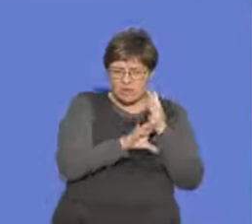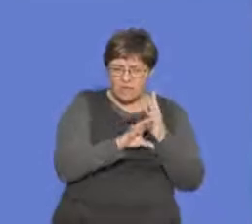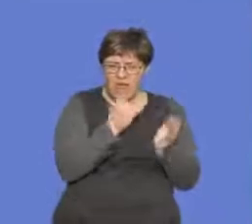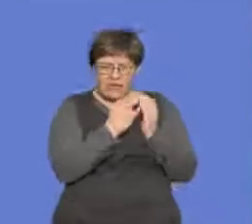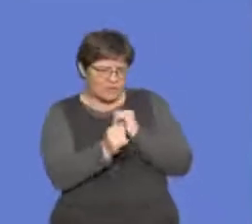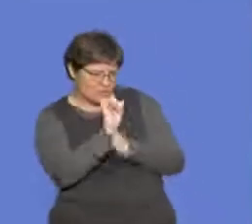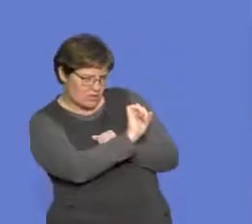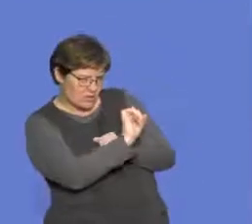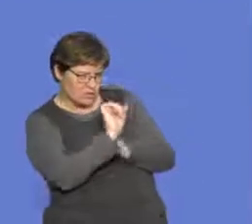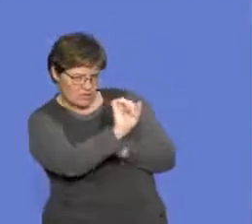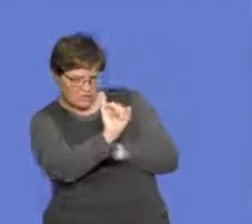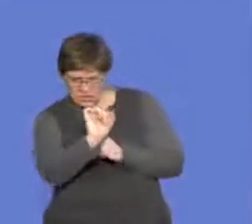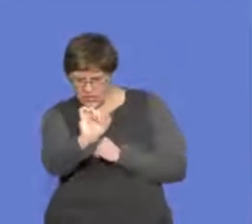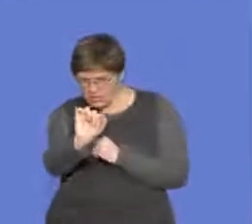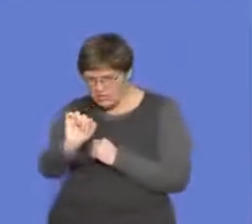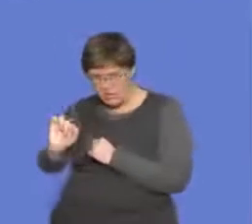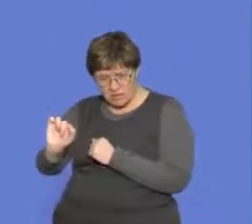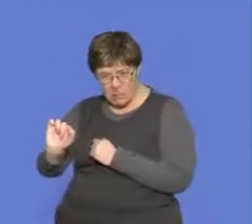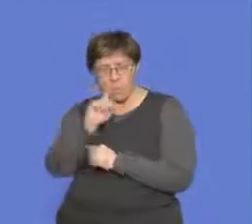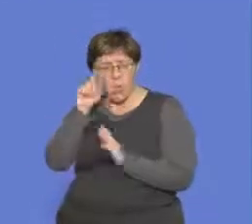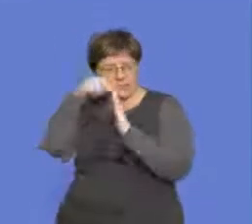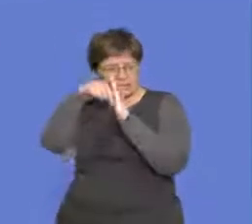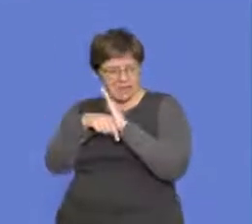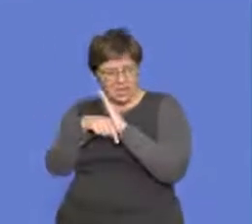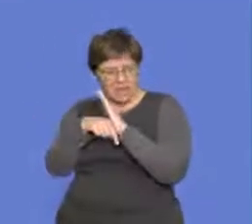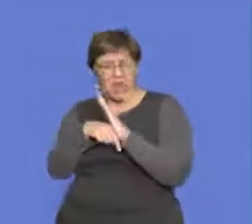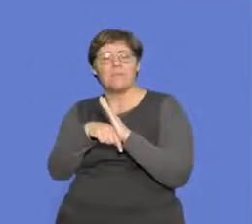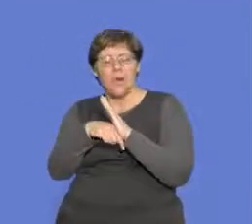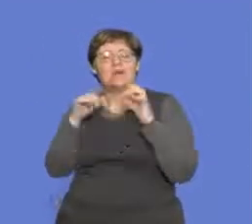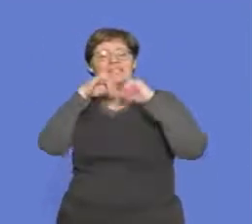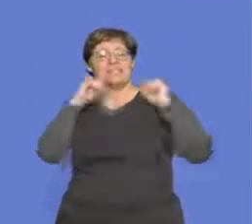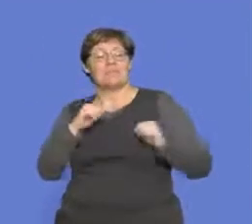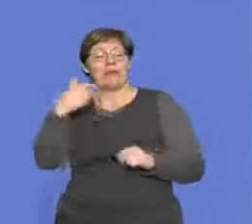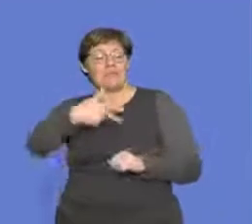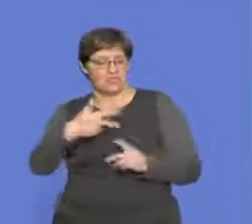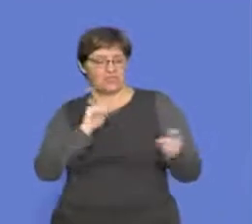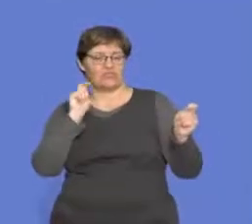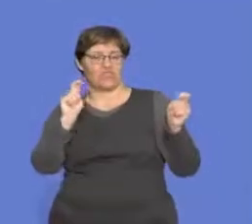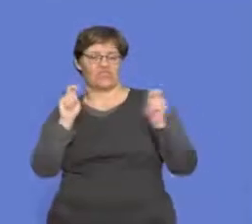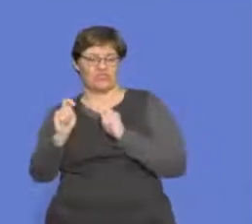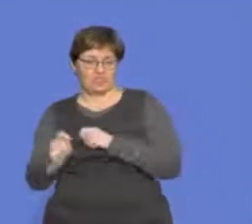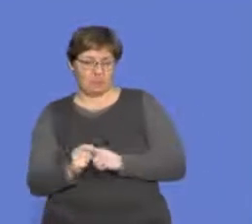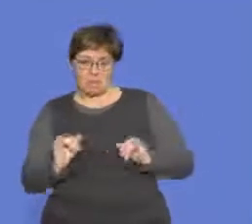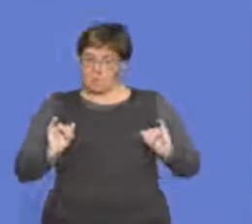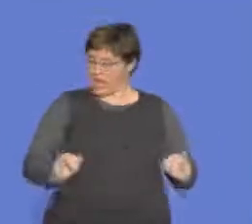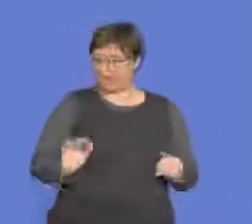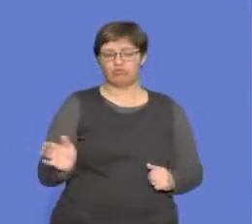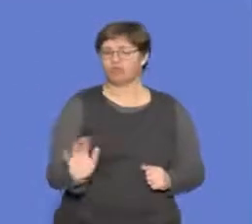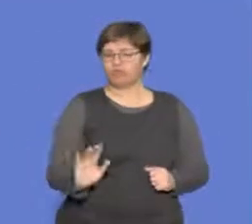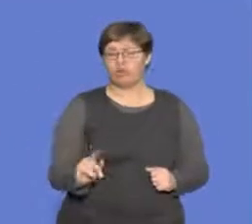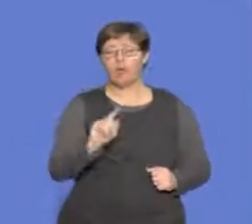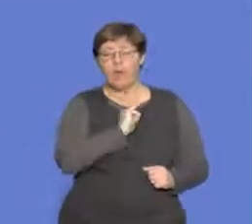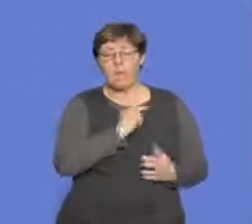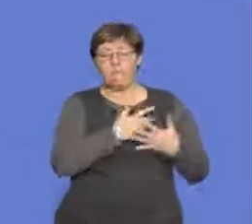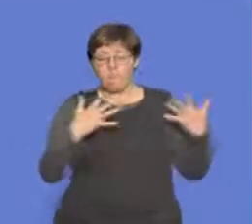more specifically and in more detail, we start changing our systems of classification. It is not a bad thing. It is just becoming a